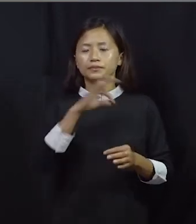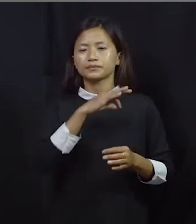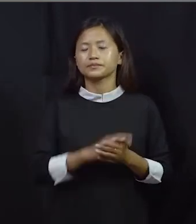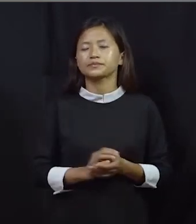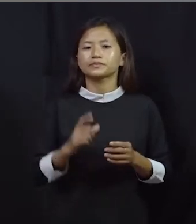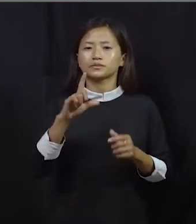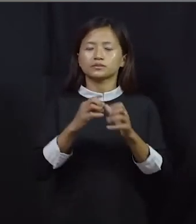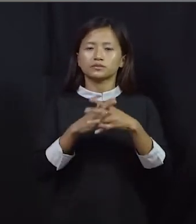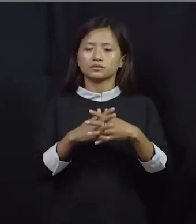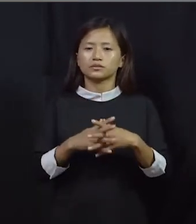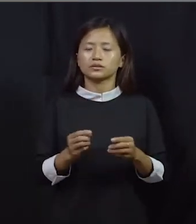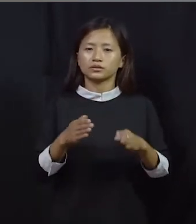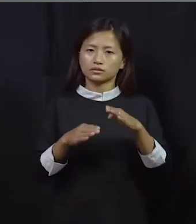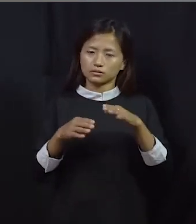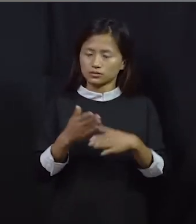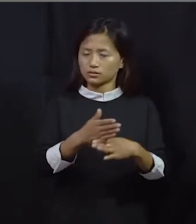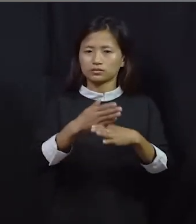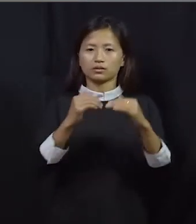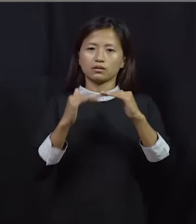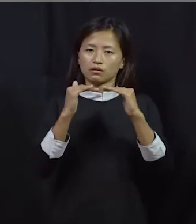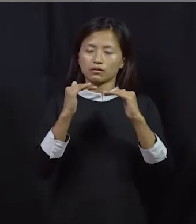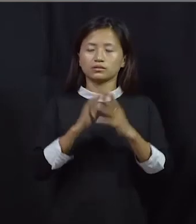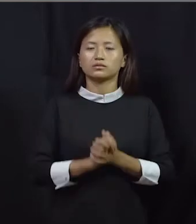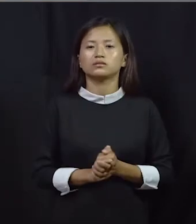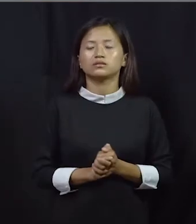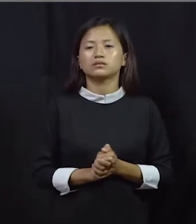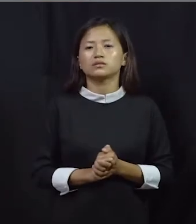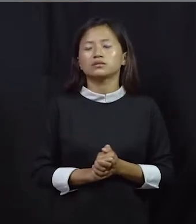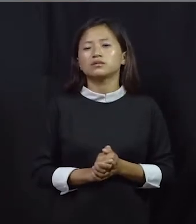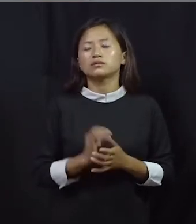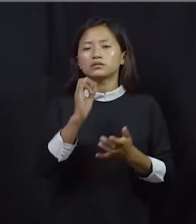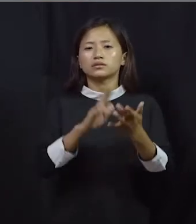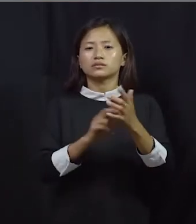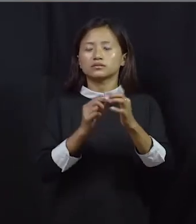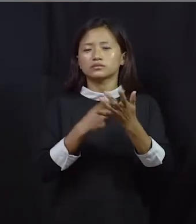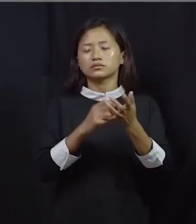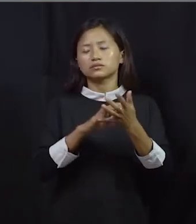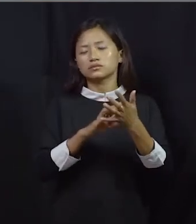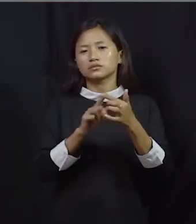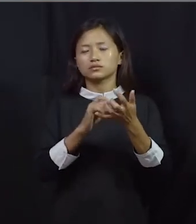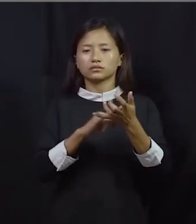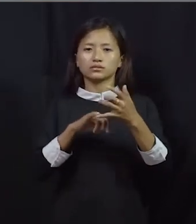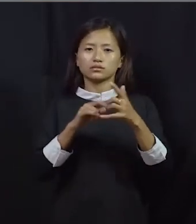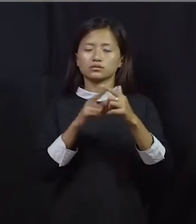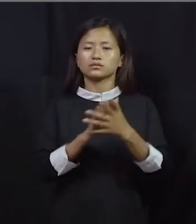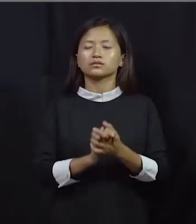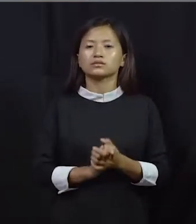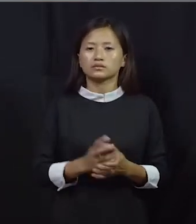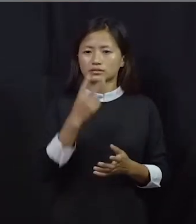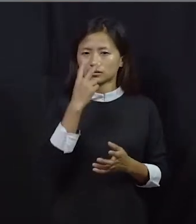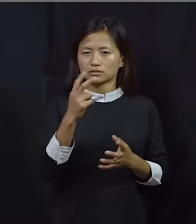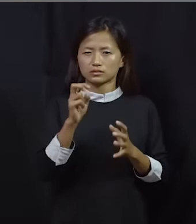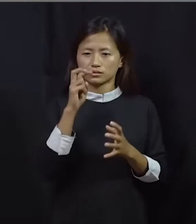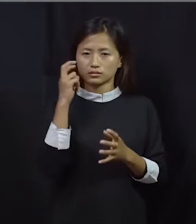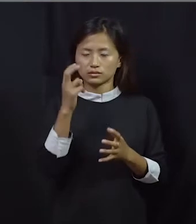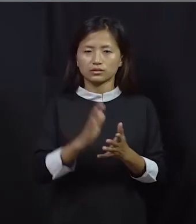equally. Next we have is interest on capital. So this is a seed money.